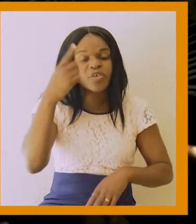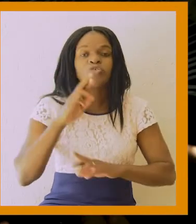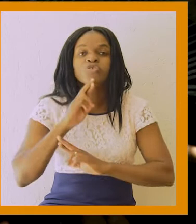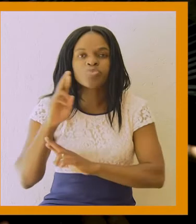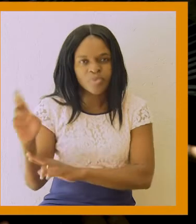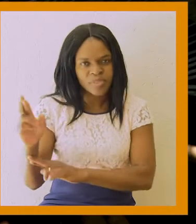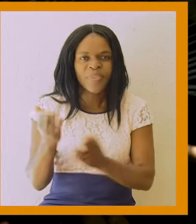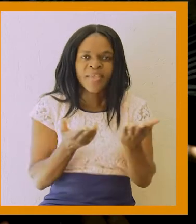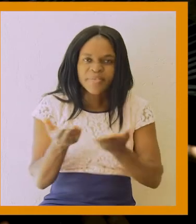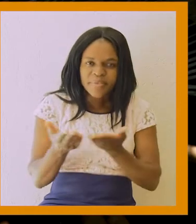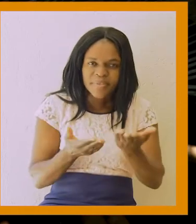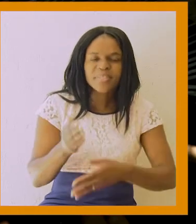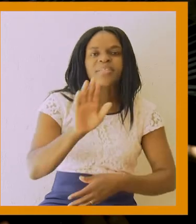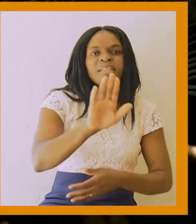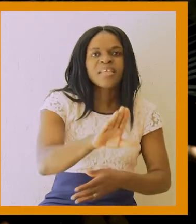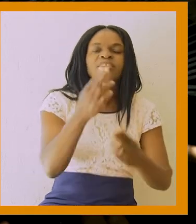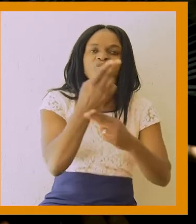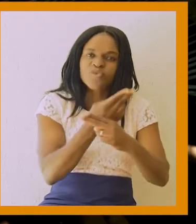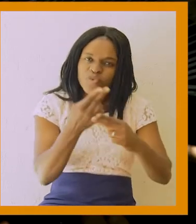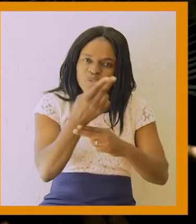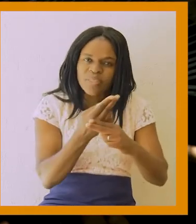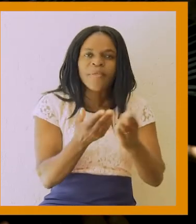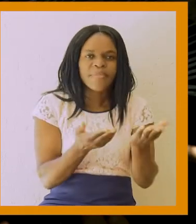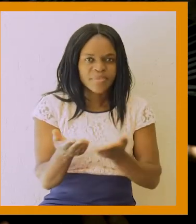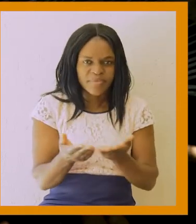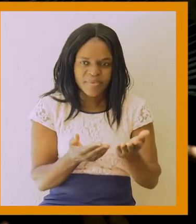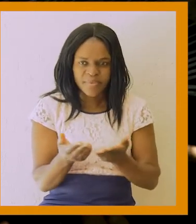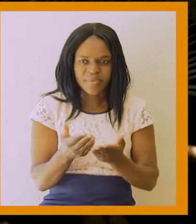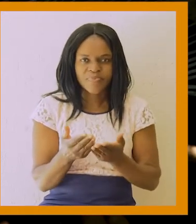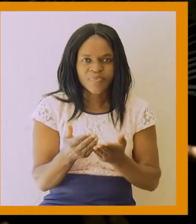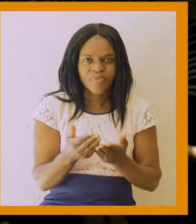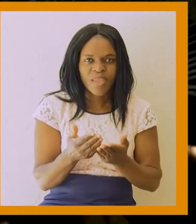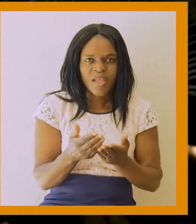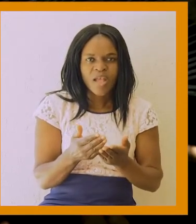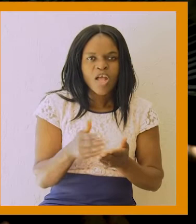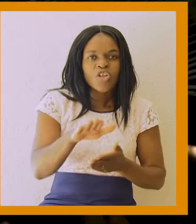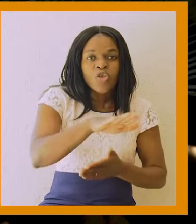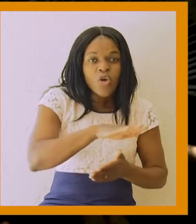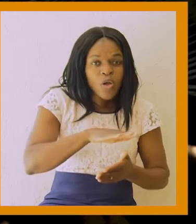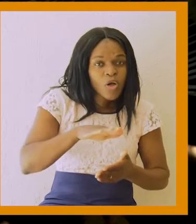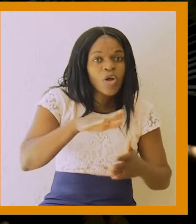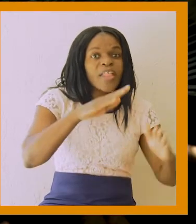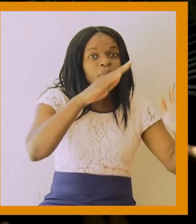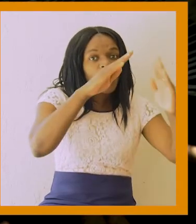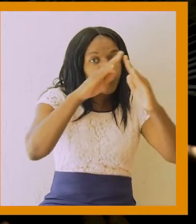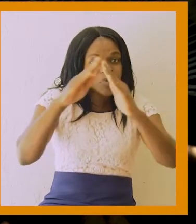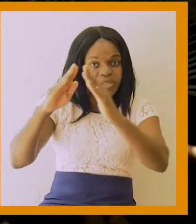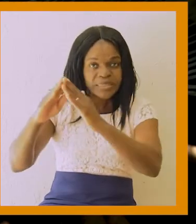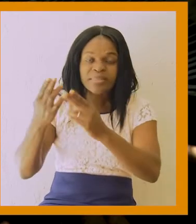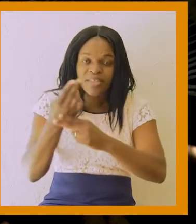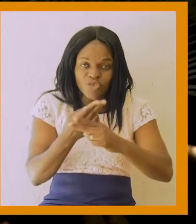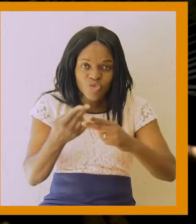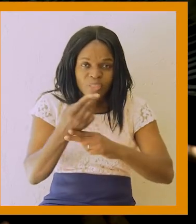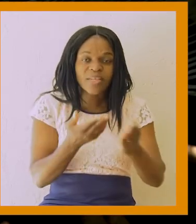are there in our communities and we should embrace them and use them. Use those local service